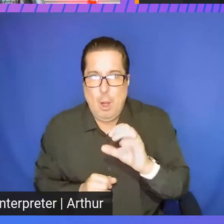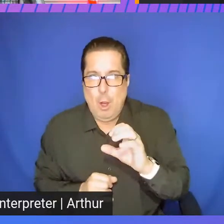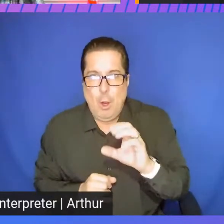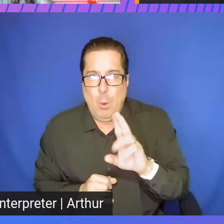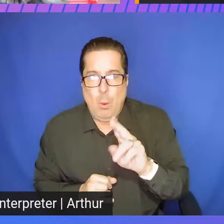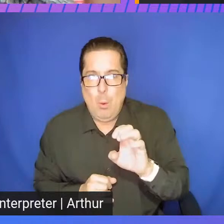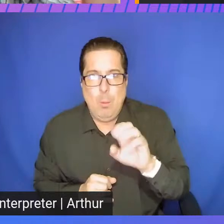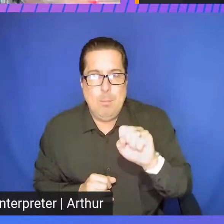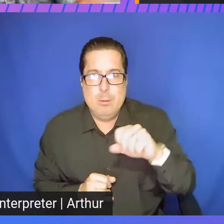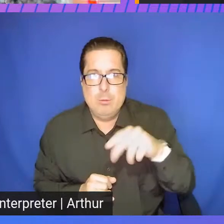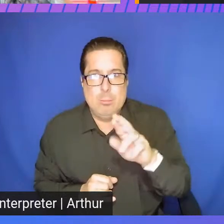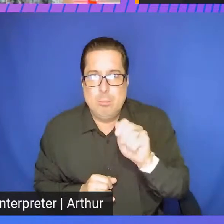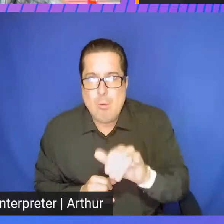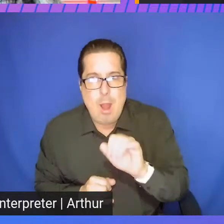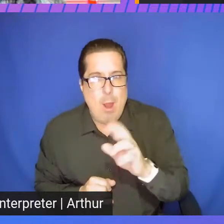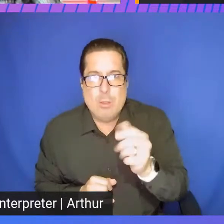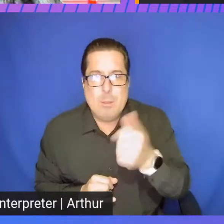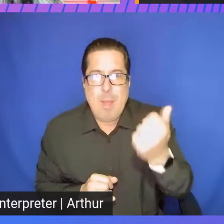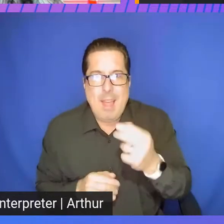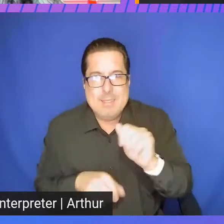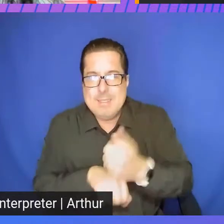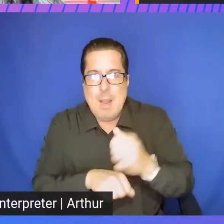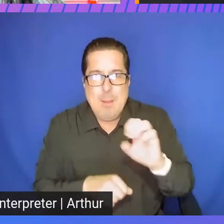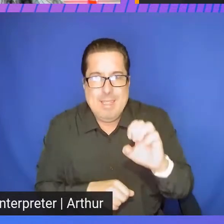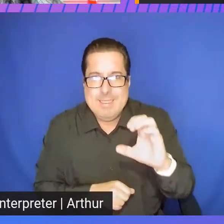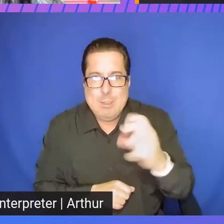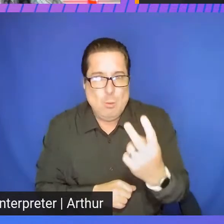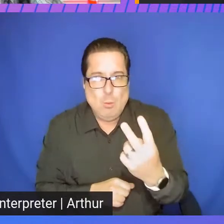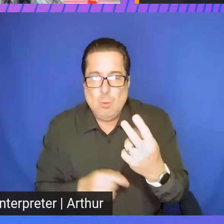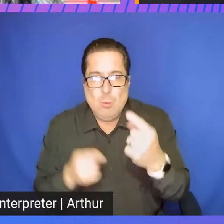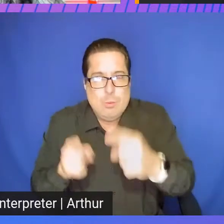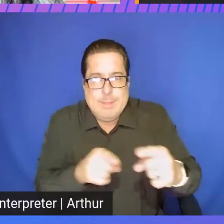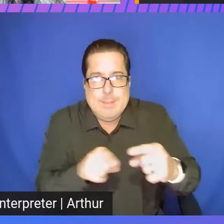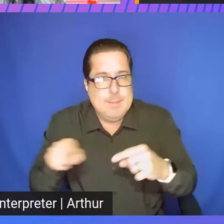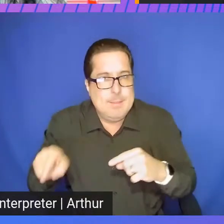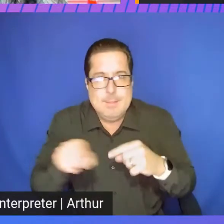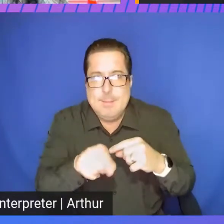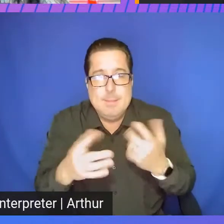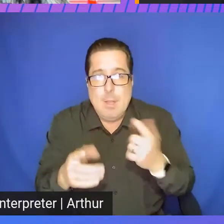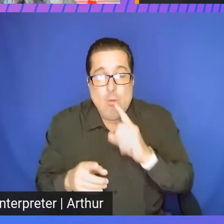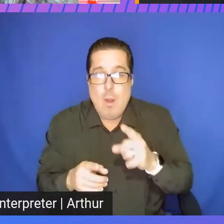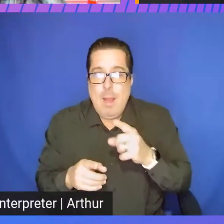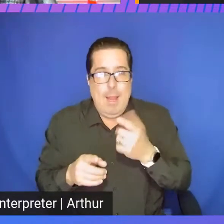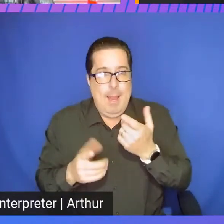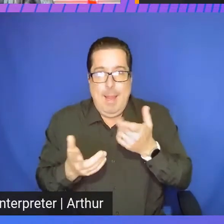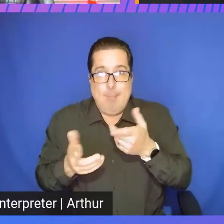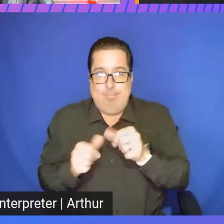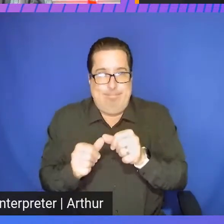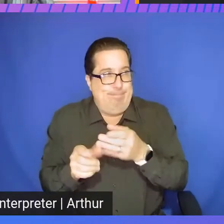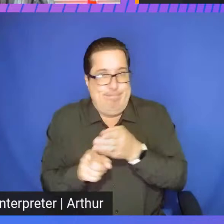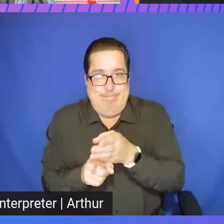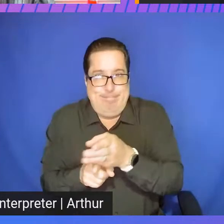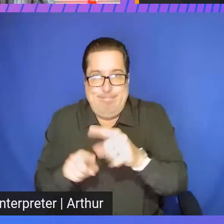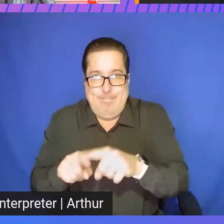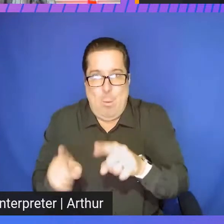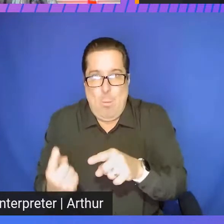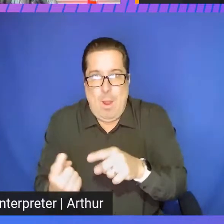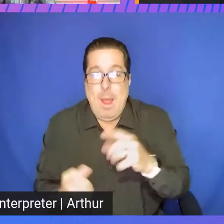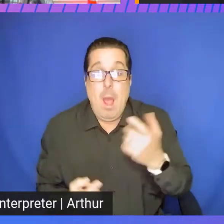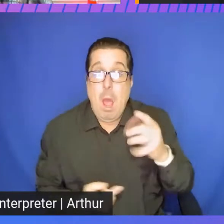something to set up EC2 instances, but it wasn't mature enough. And so ECS was the perfect